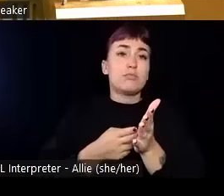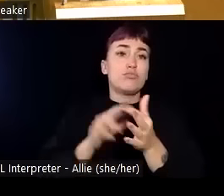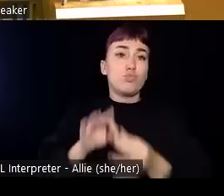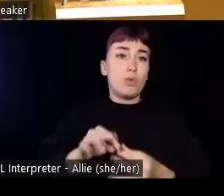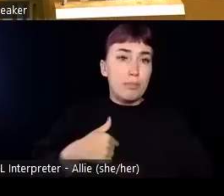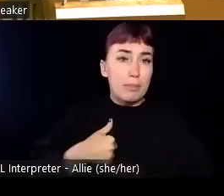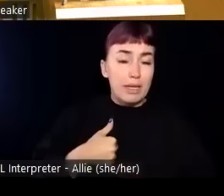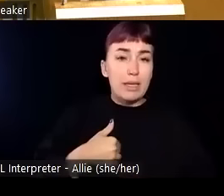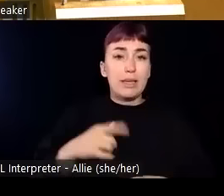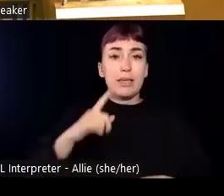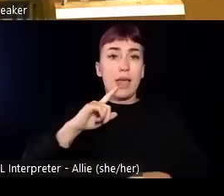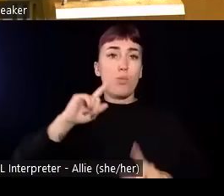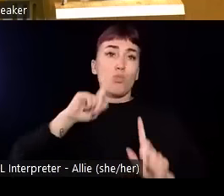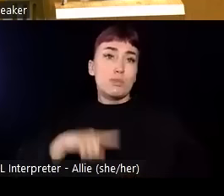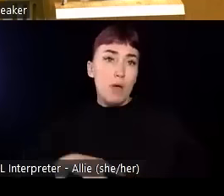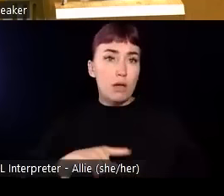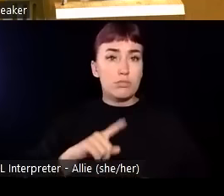responsive to me.